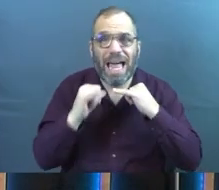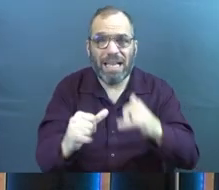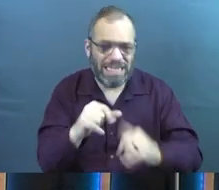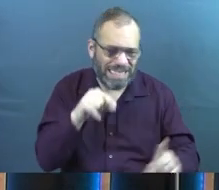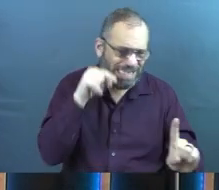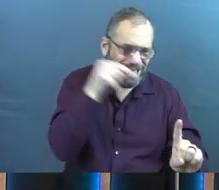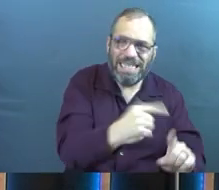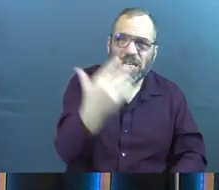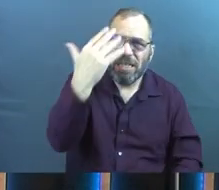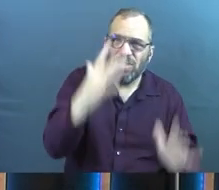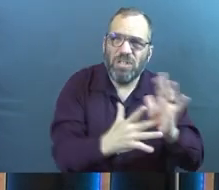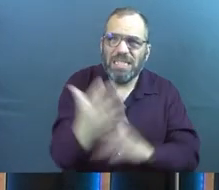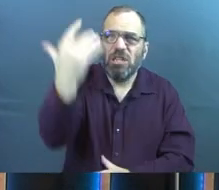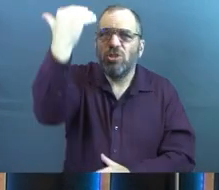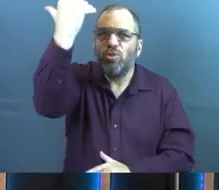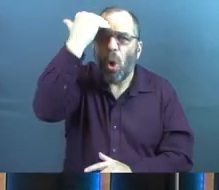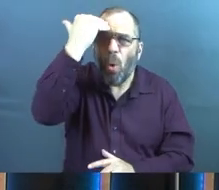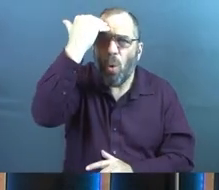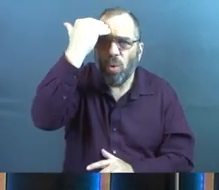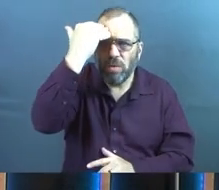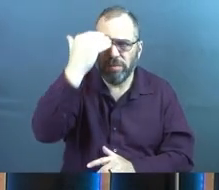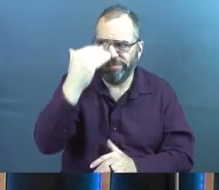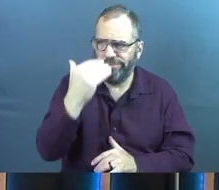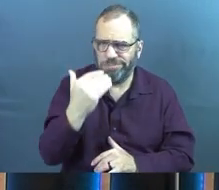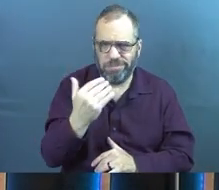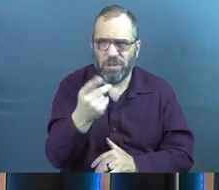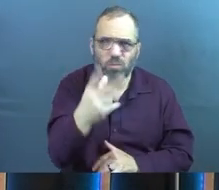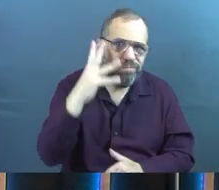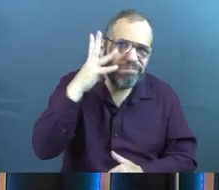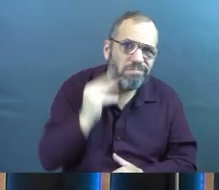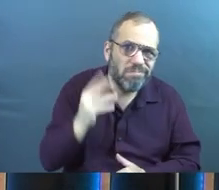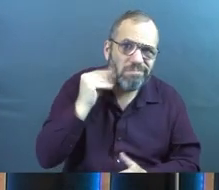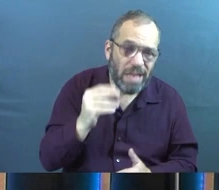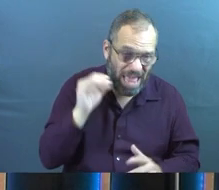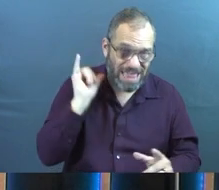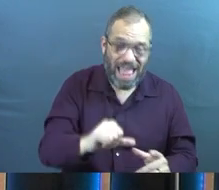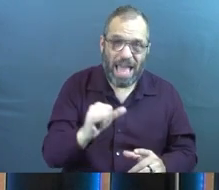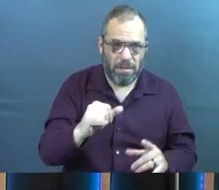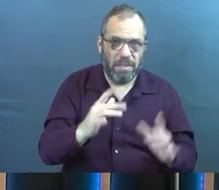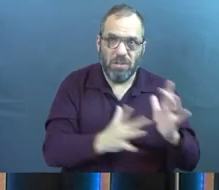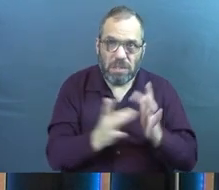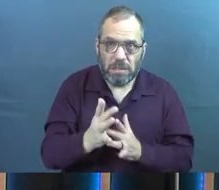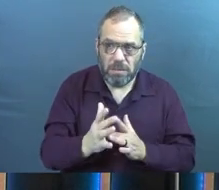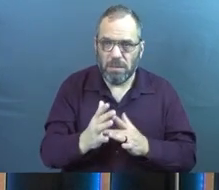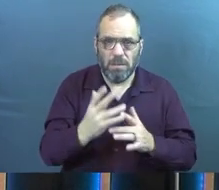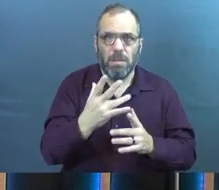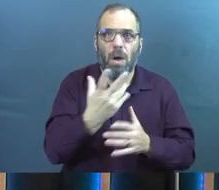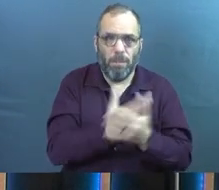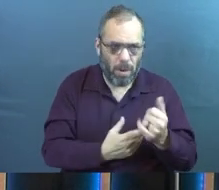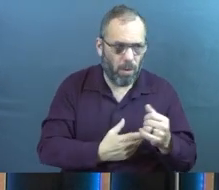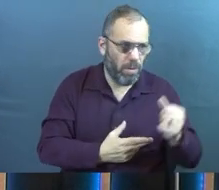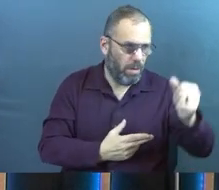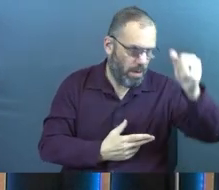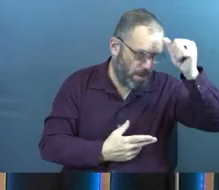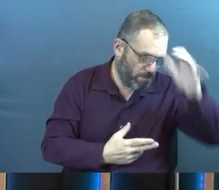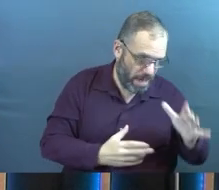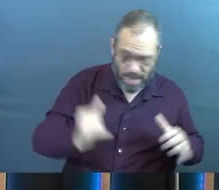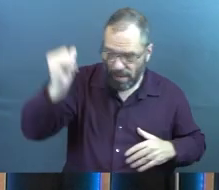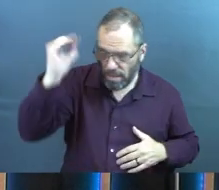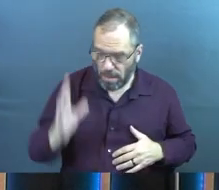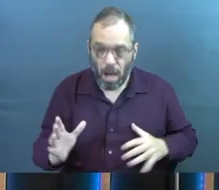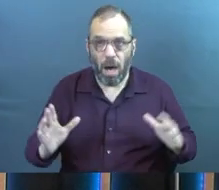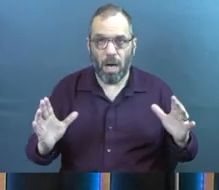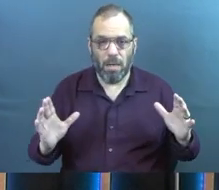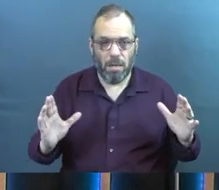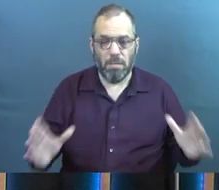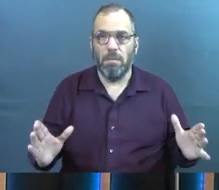He knows what we go through. He can relate to us and understands it. And because of the fact that he is completely both, only him, being